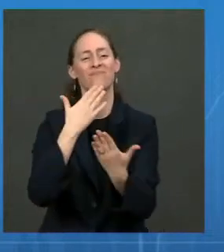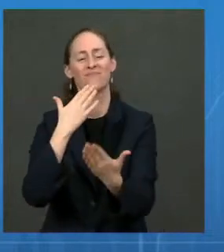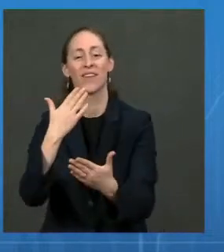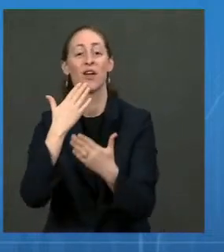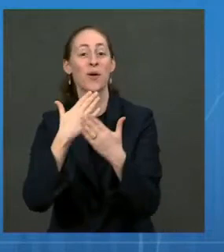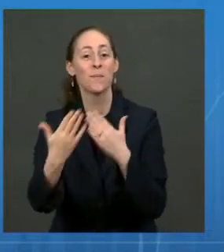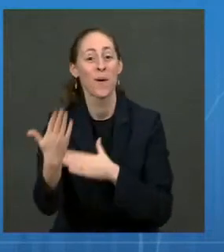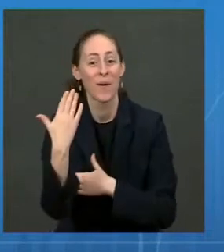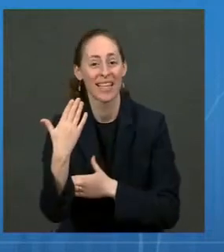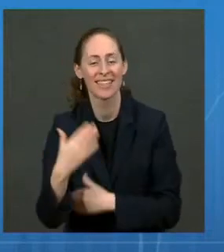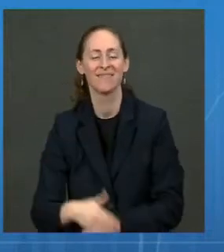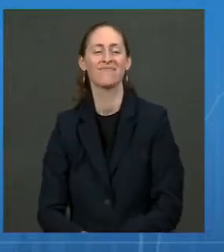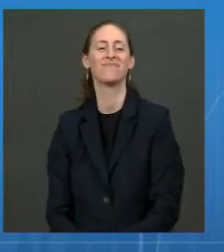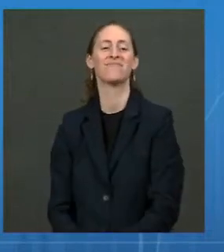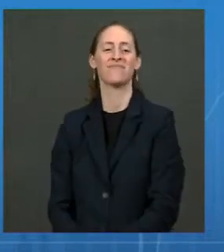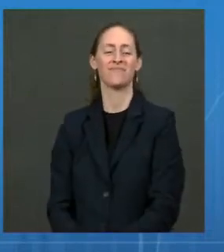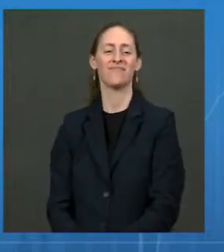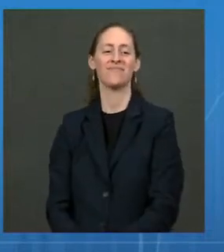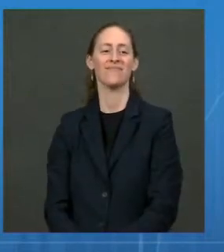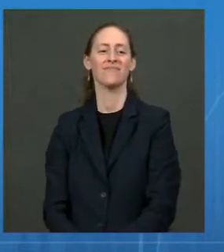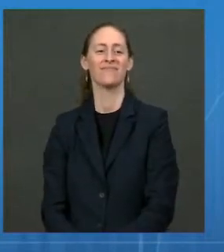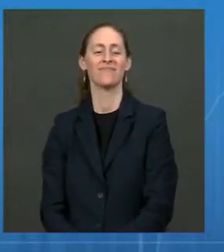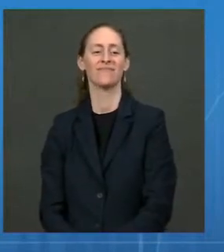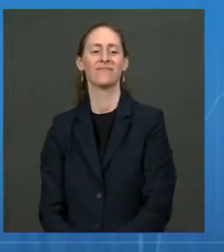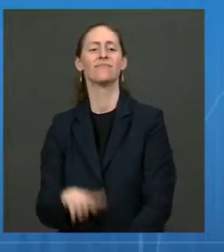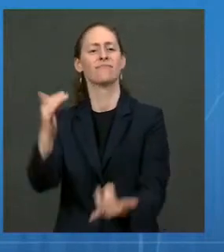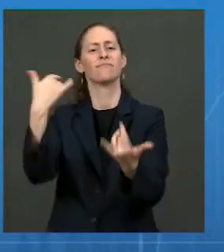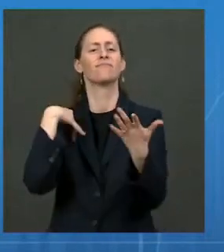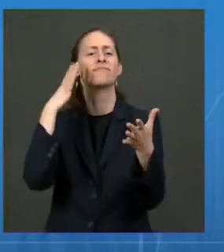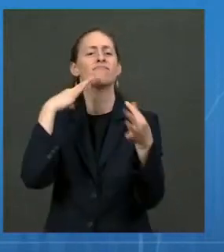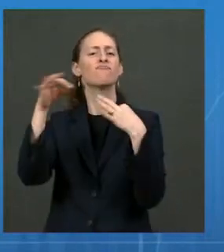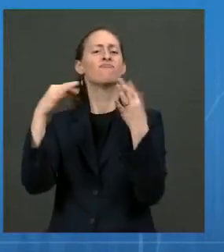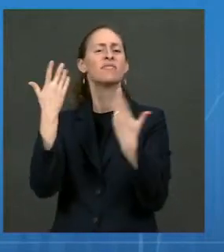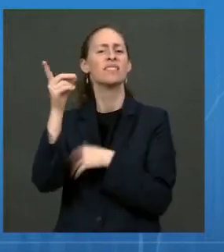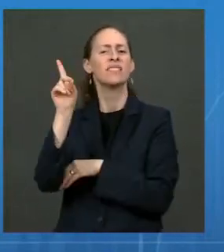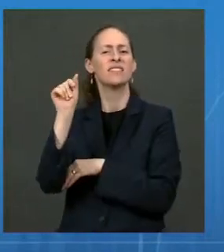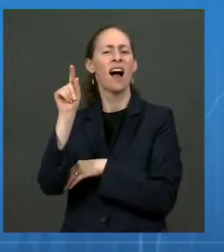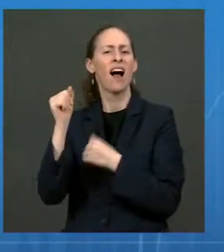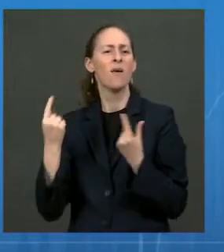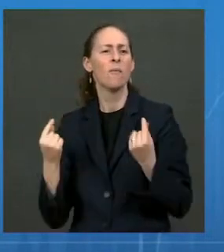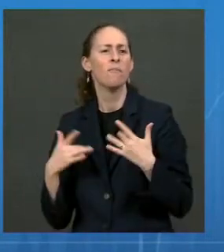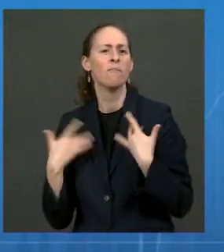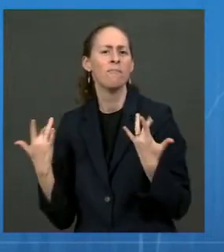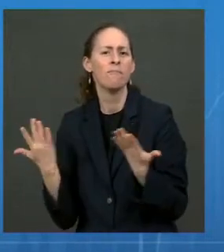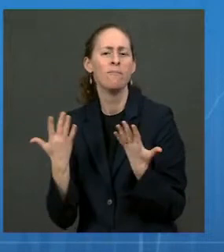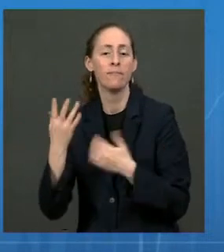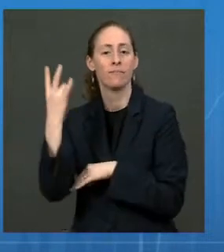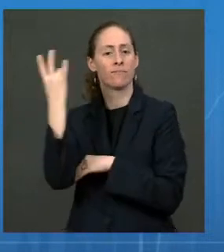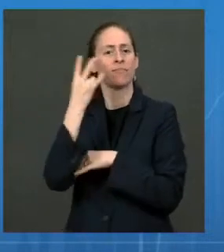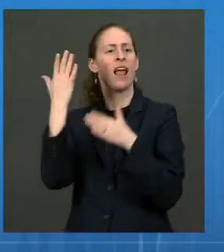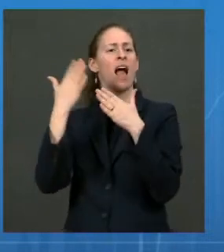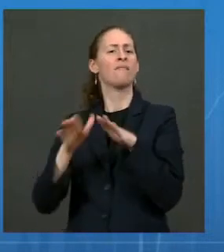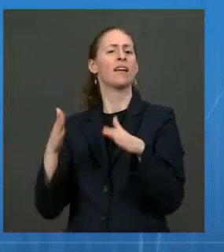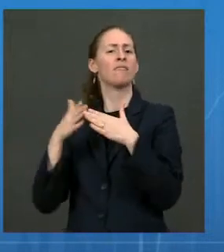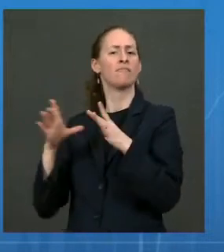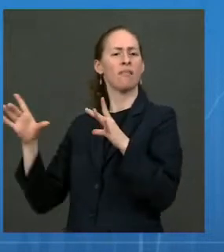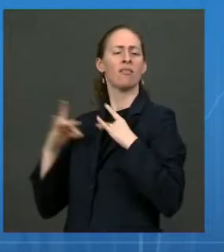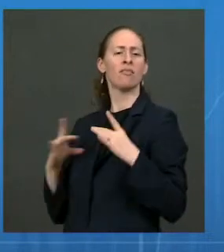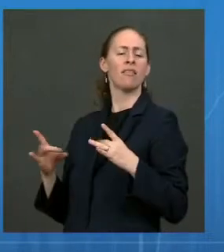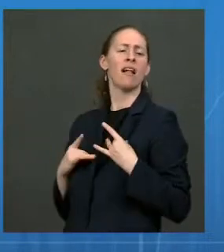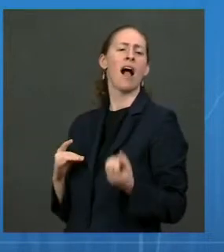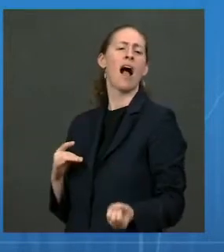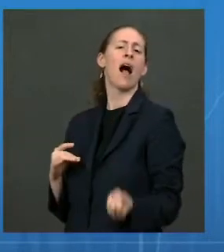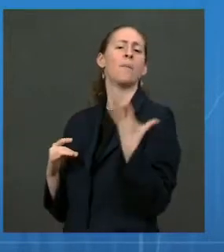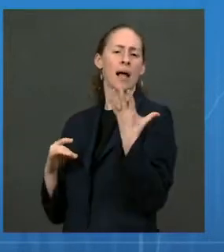As always, I'd like to start by walking you through the data. The current 7-day daily average of cases is about